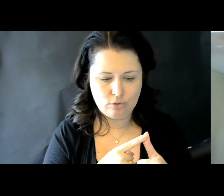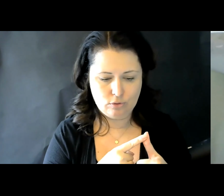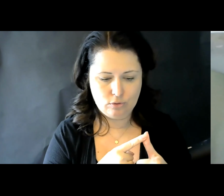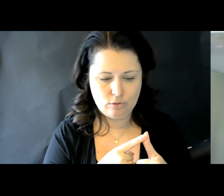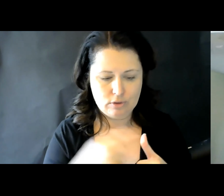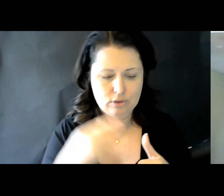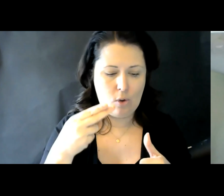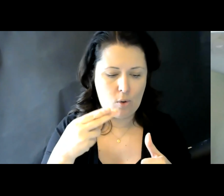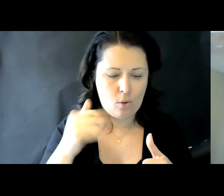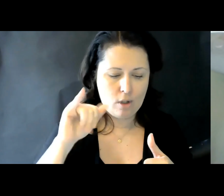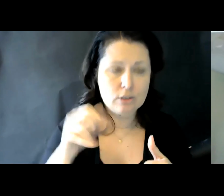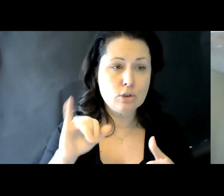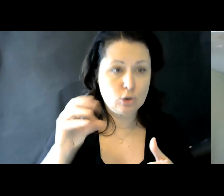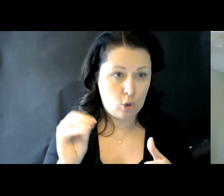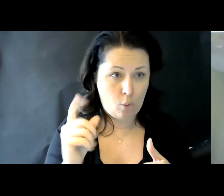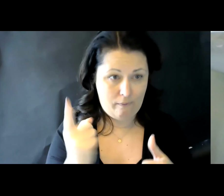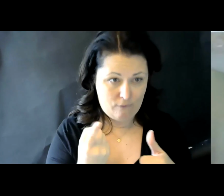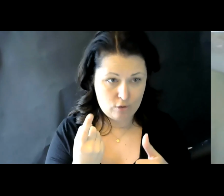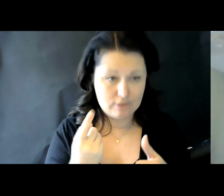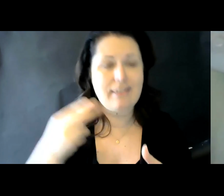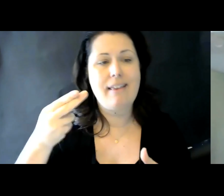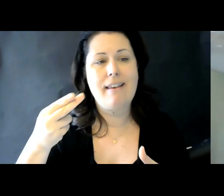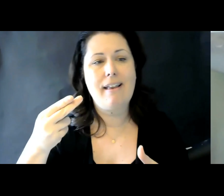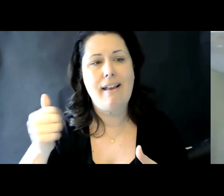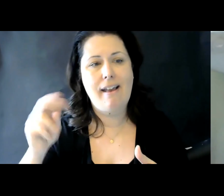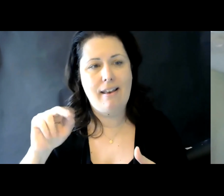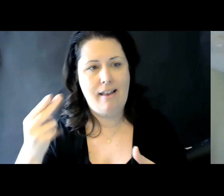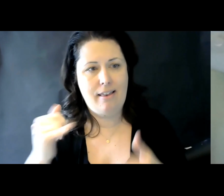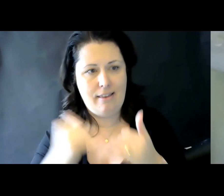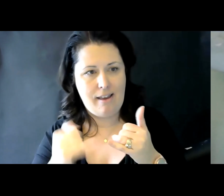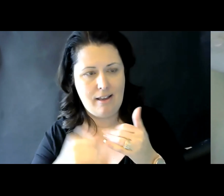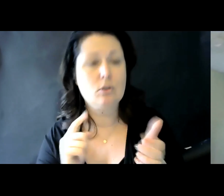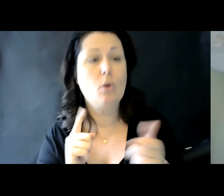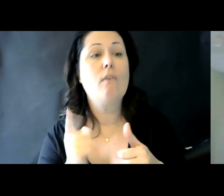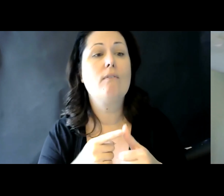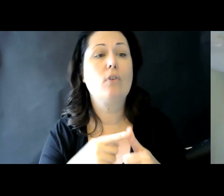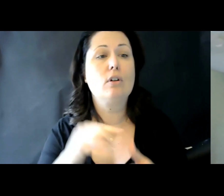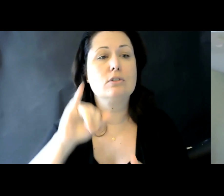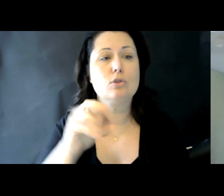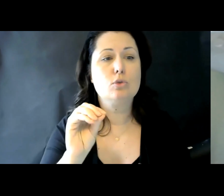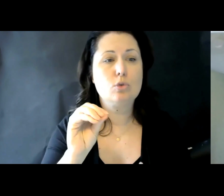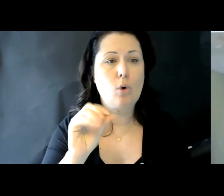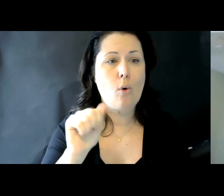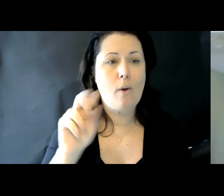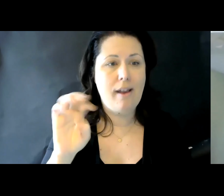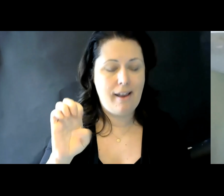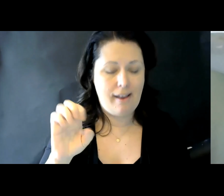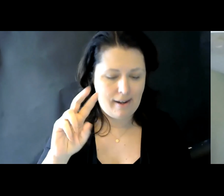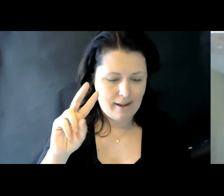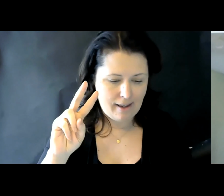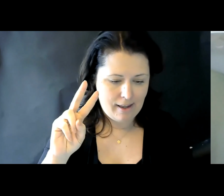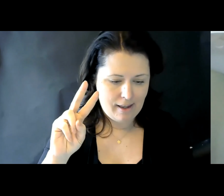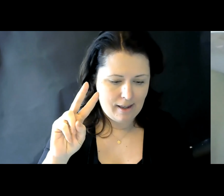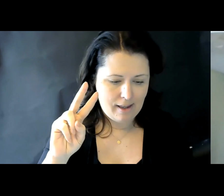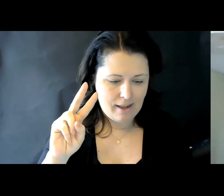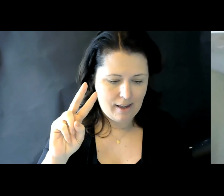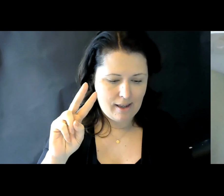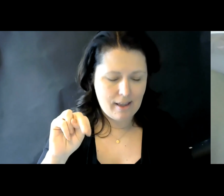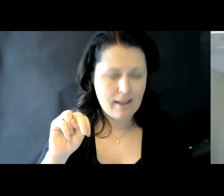will add something to it at the end. And our first speaker is Dr. Jo Neale. She is a professor in addictions qualitative